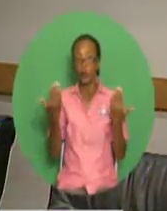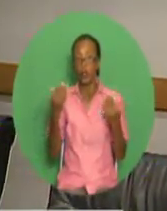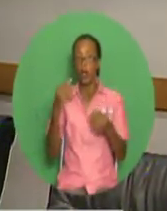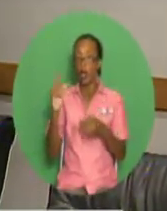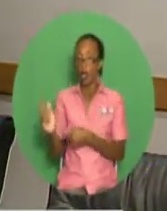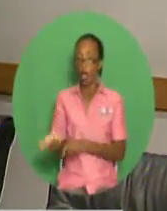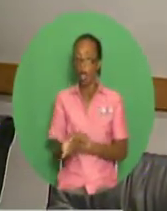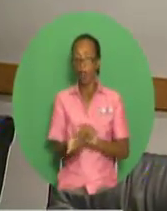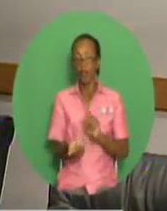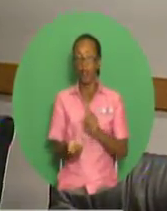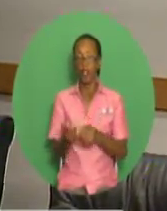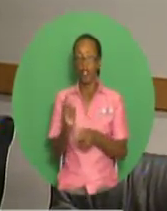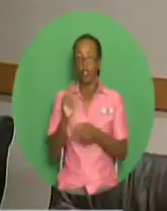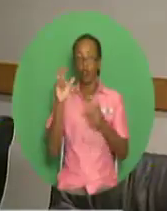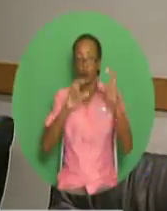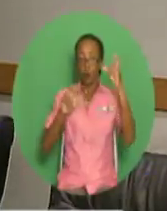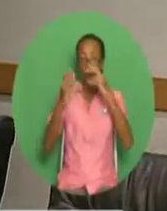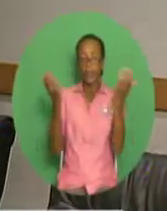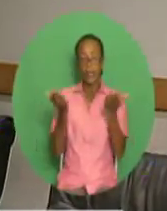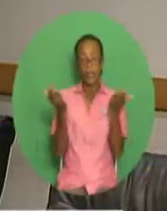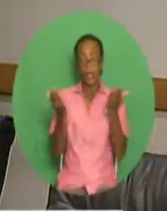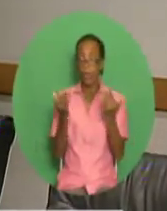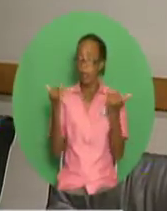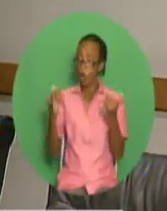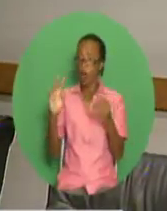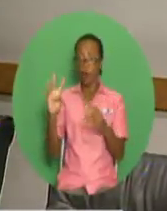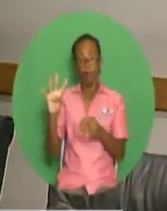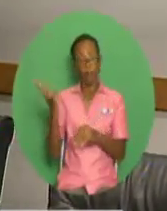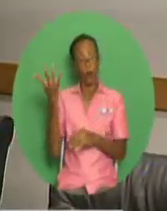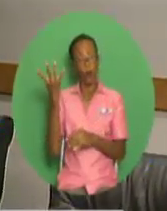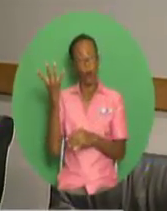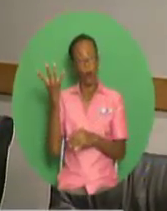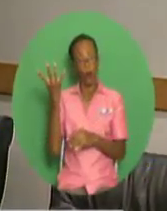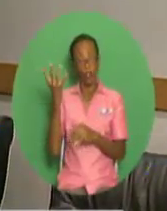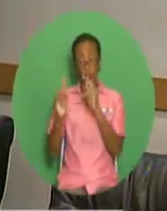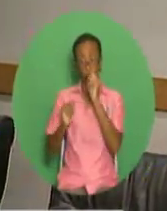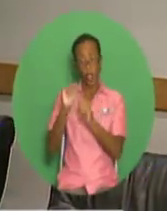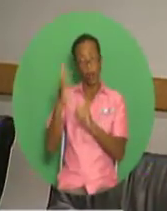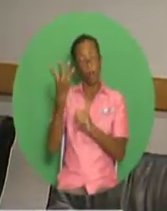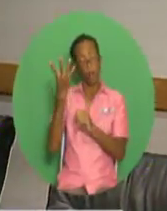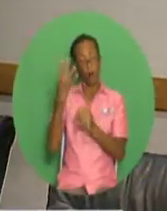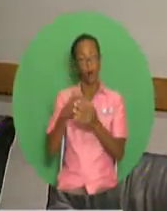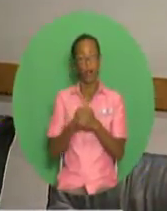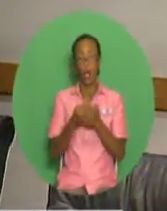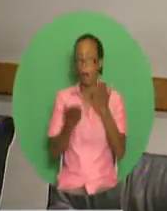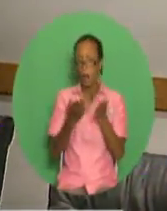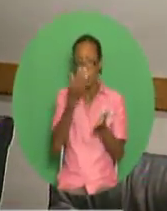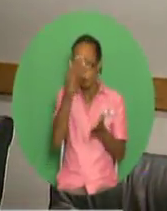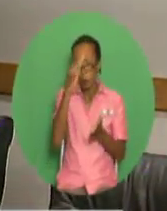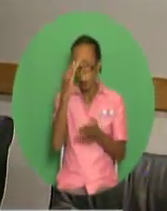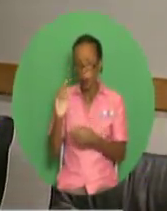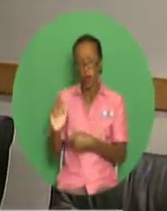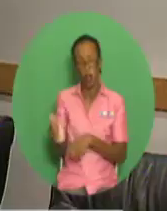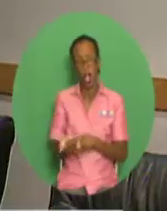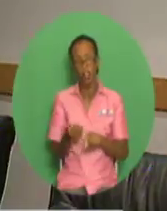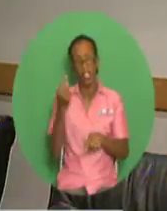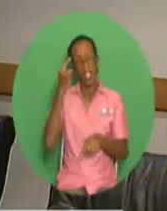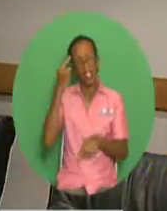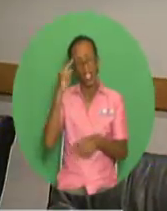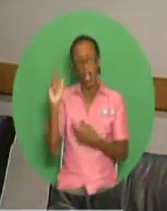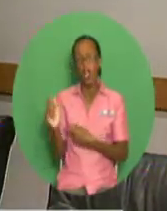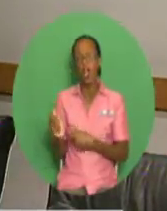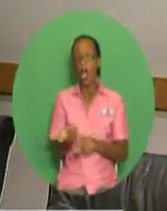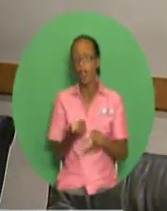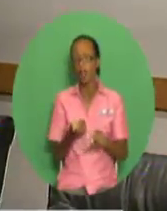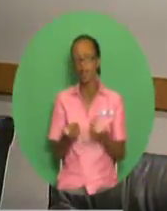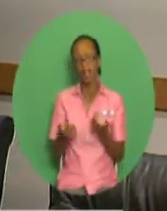countries. They came forth the highest that they've ever come, and they're doing well. So I don't know if, because you don't know of the sport, you think it's some stigma with golf, but